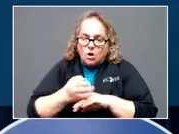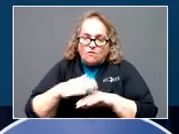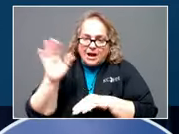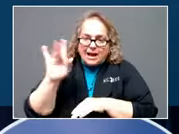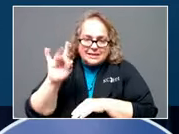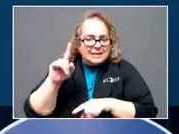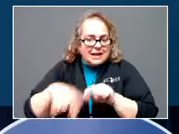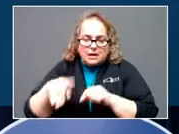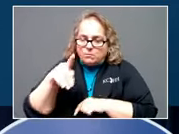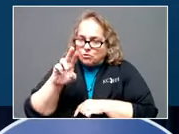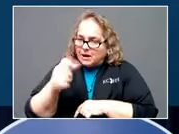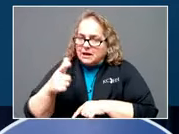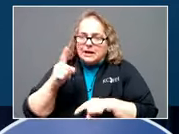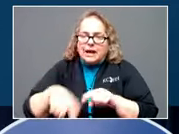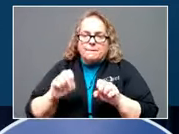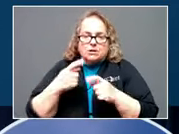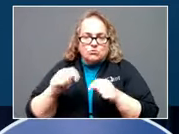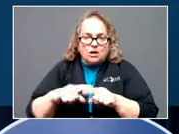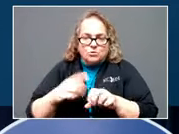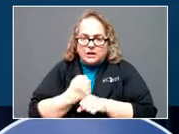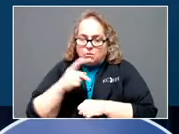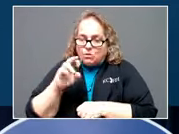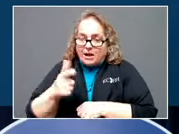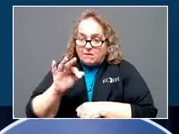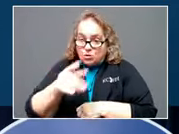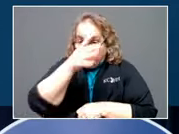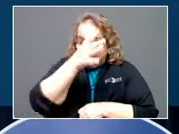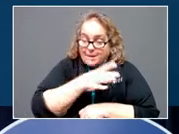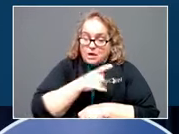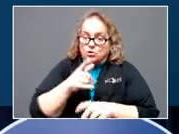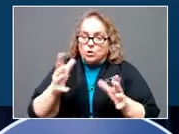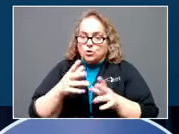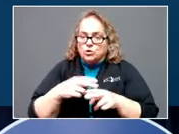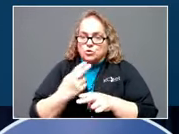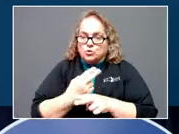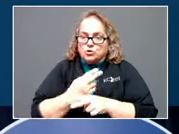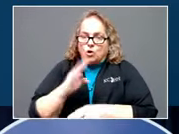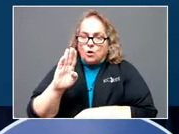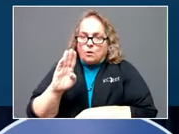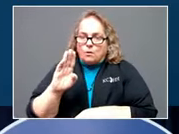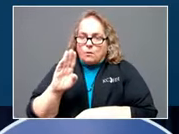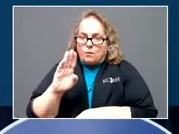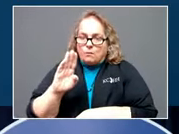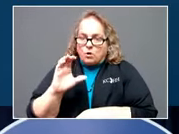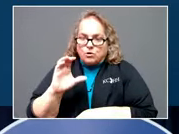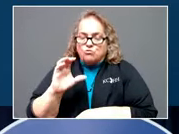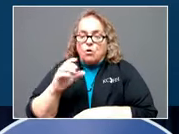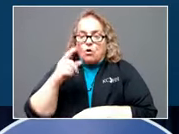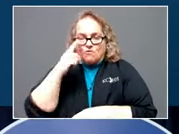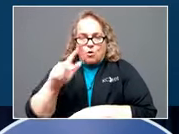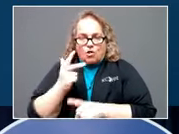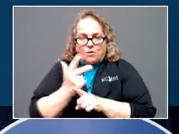get pregnant. And if you're a man, you are encouraged to use birth control for at least 3 months after you use